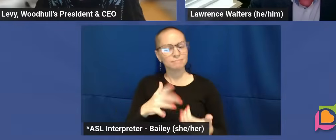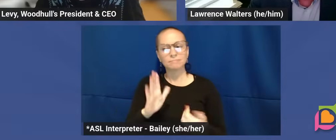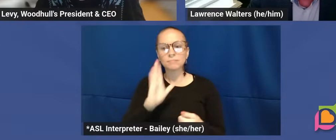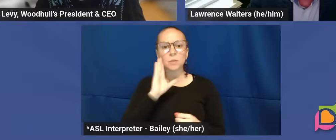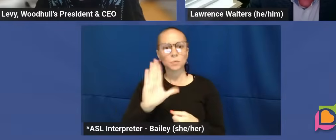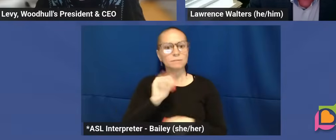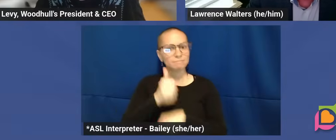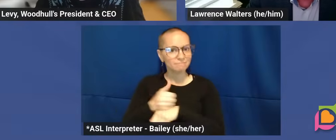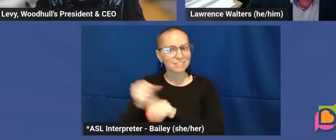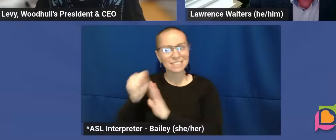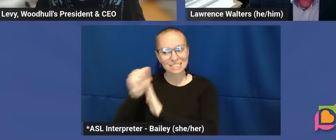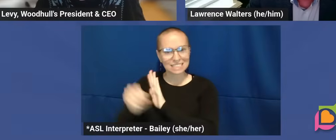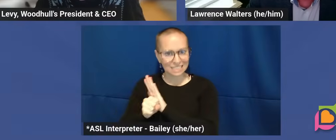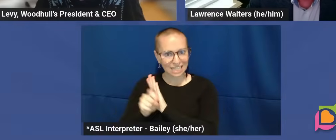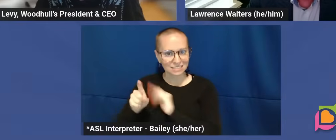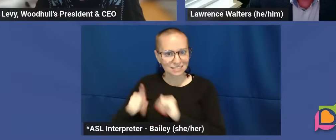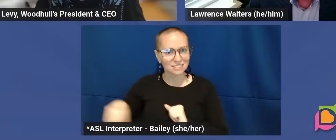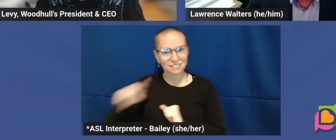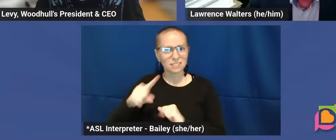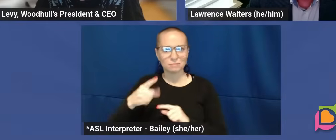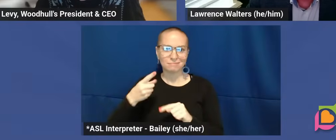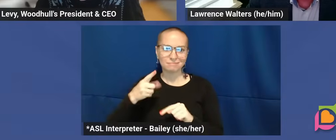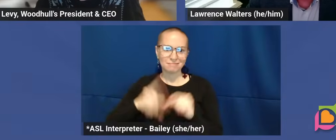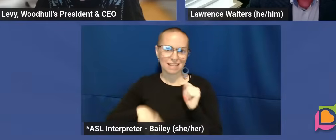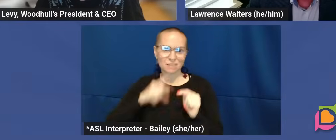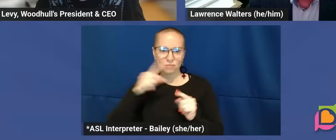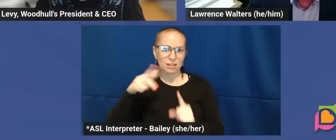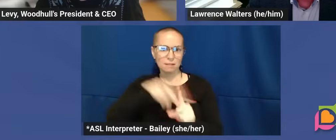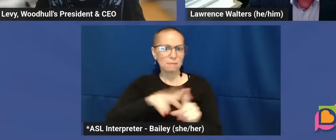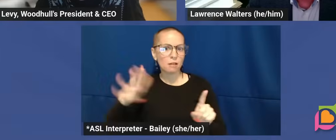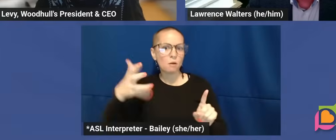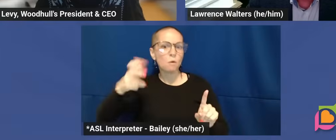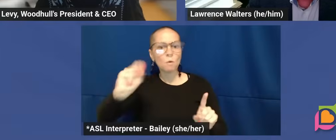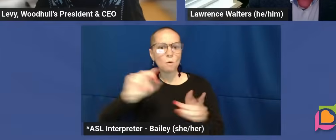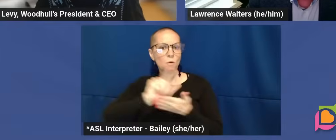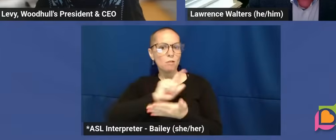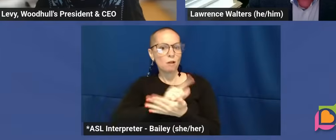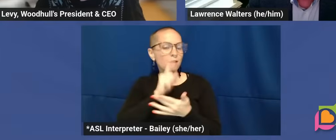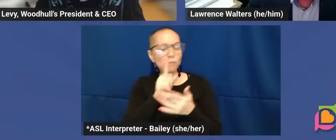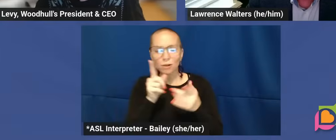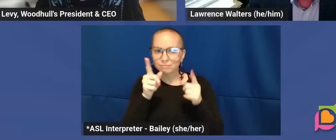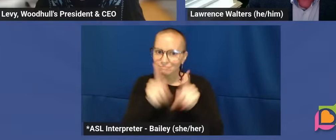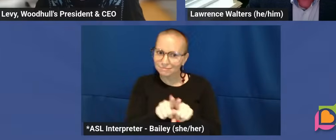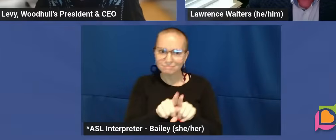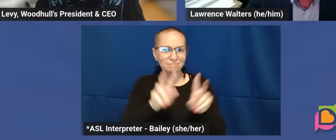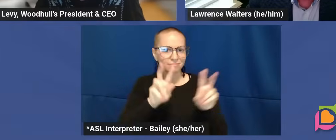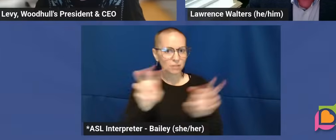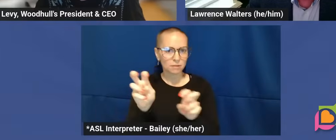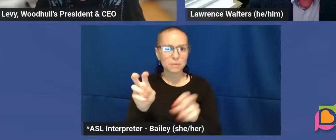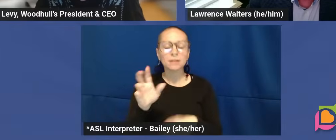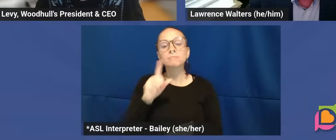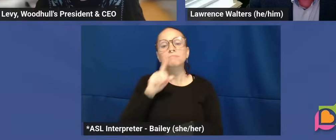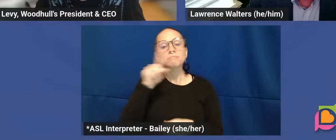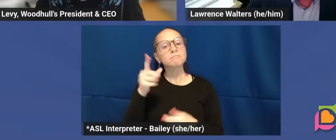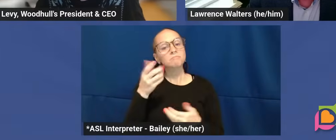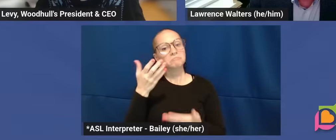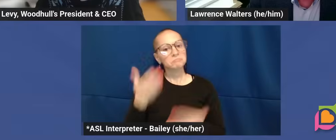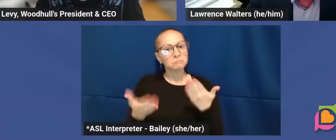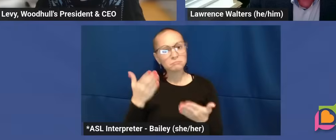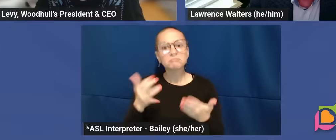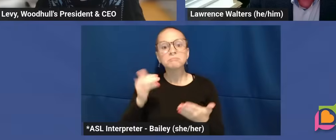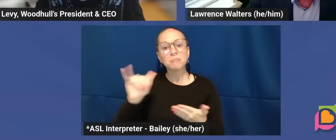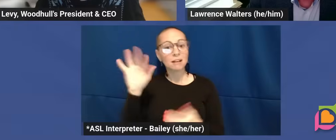the states from applying their own laws on the same subject. So there is a possibility that the federal government